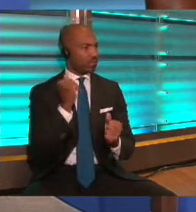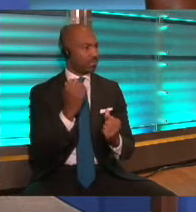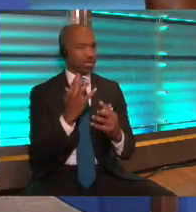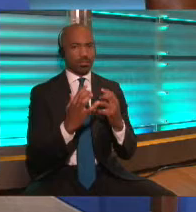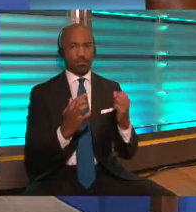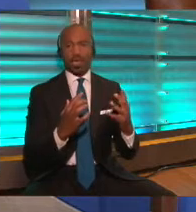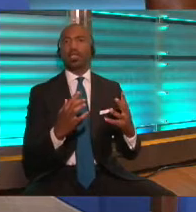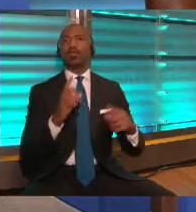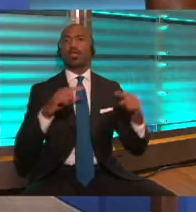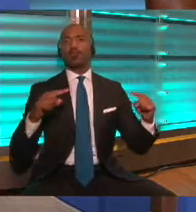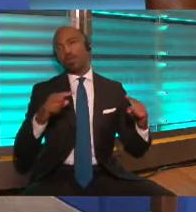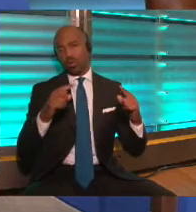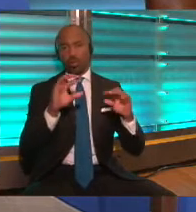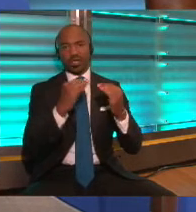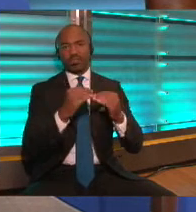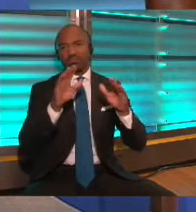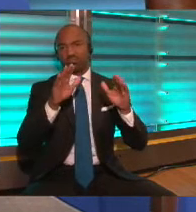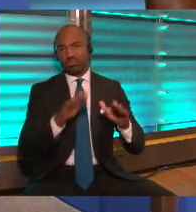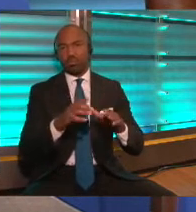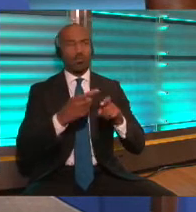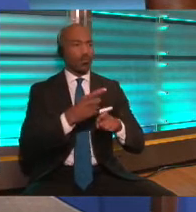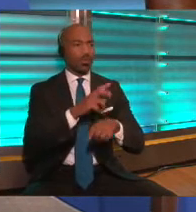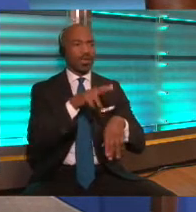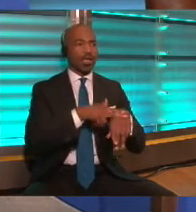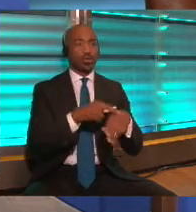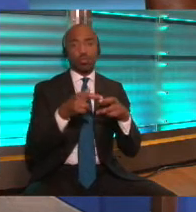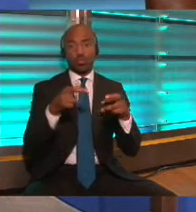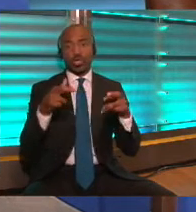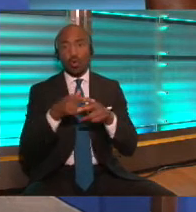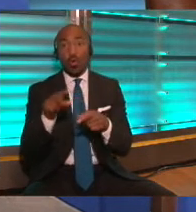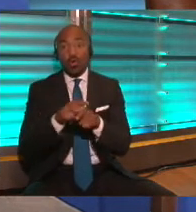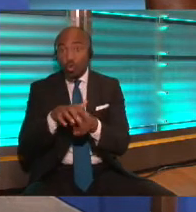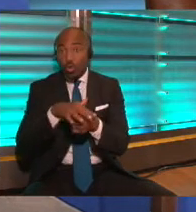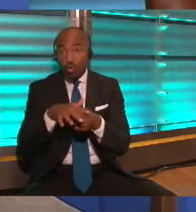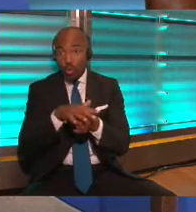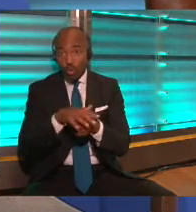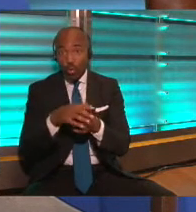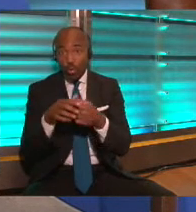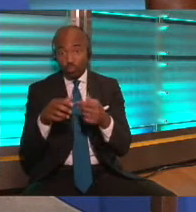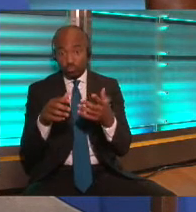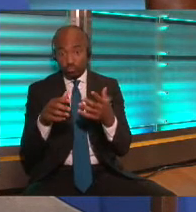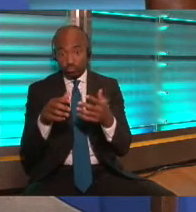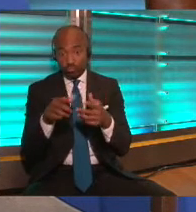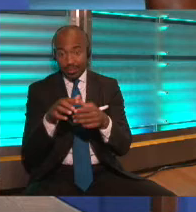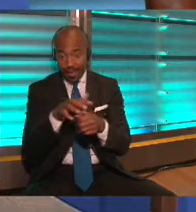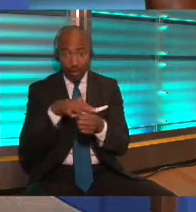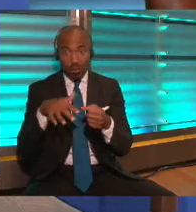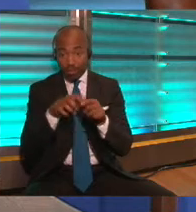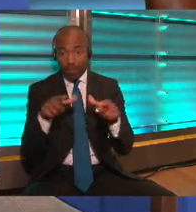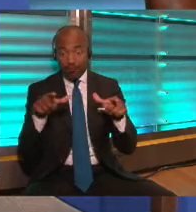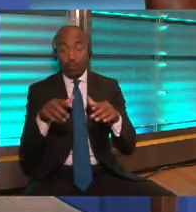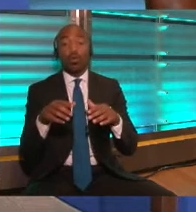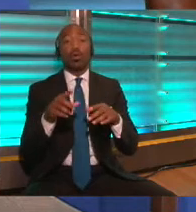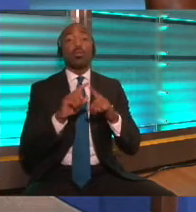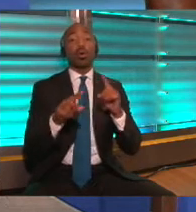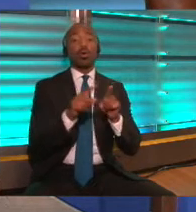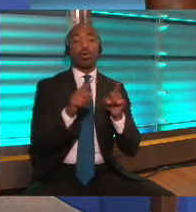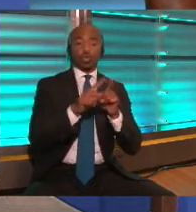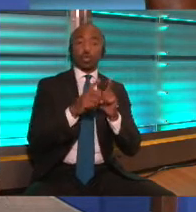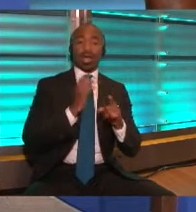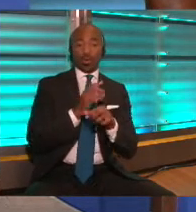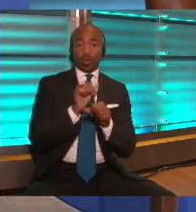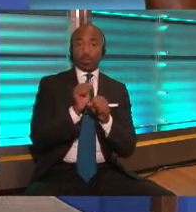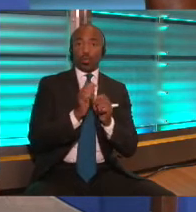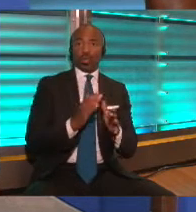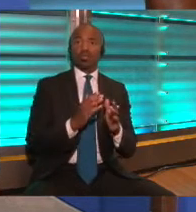organizations at the national, regional, and local level, and as female entrepreneurs, And as a company that employs, where our employees